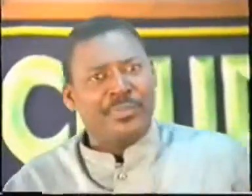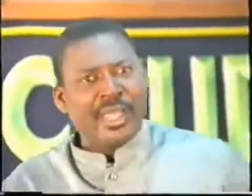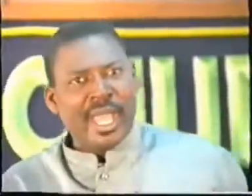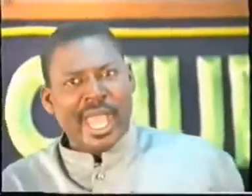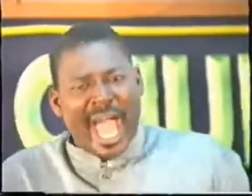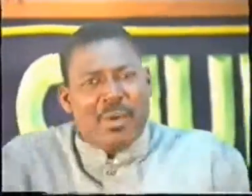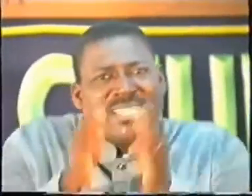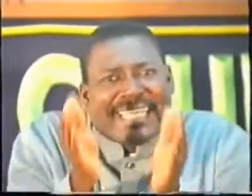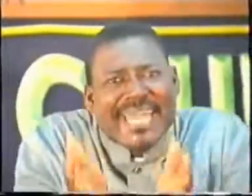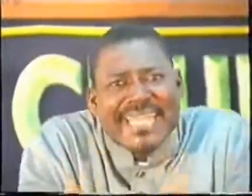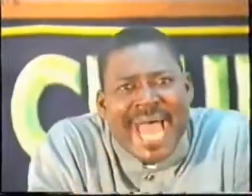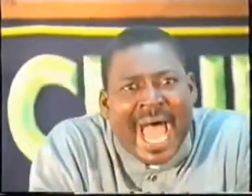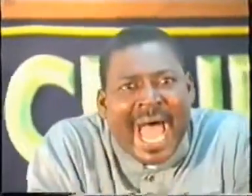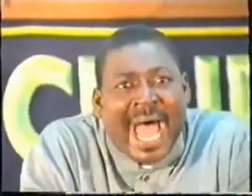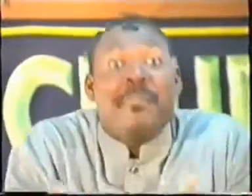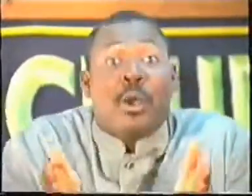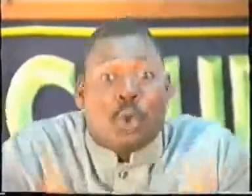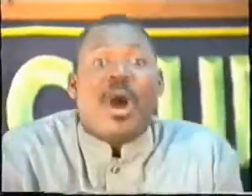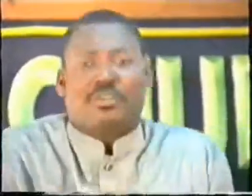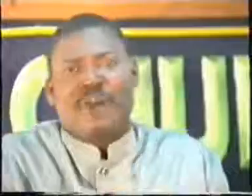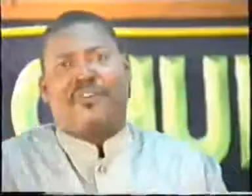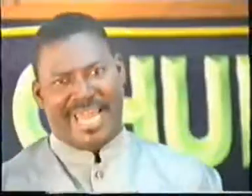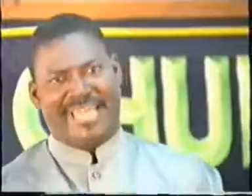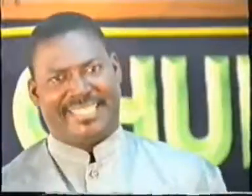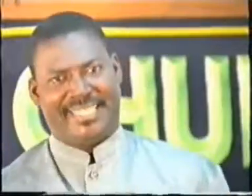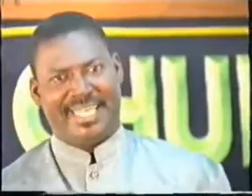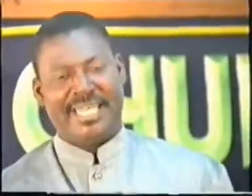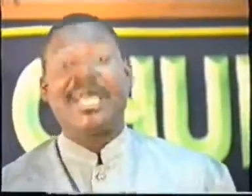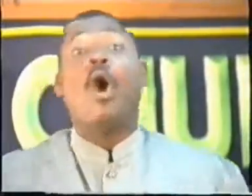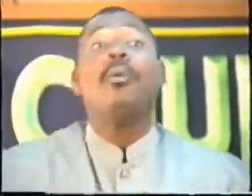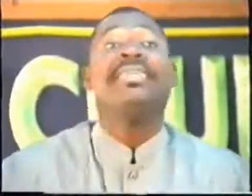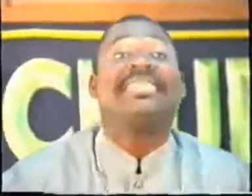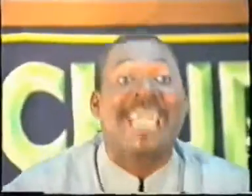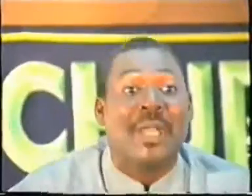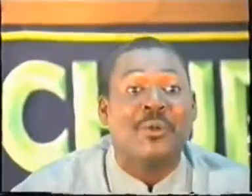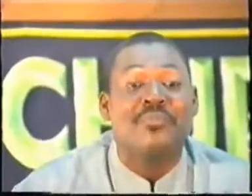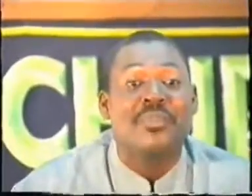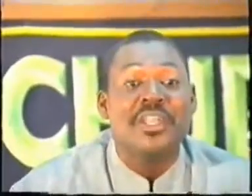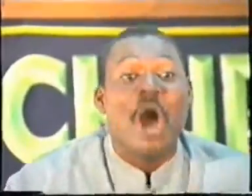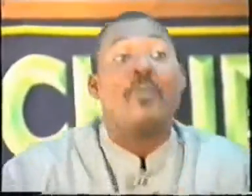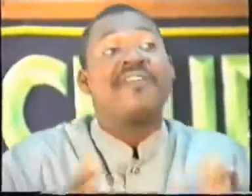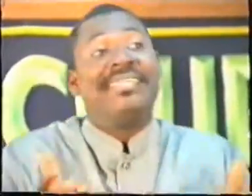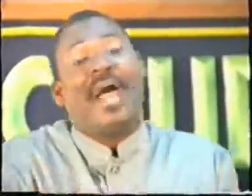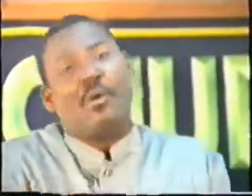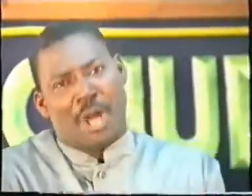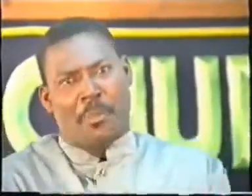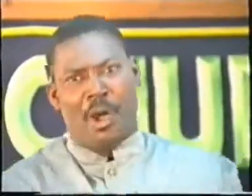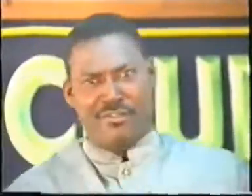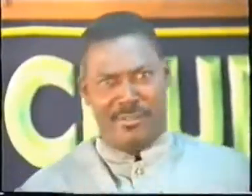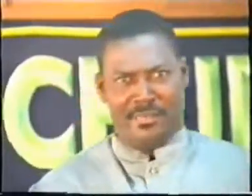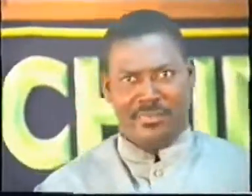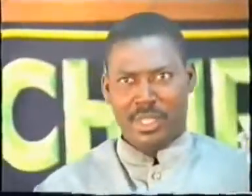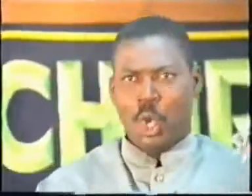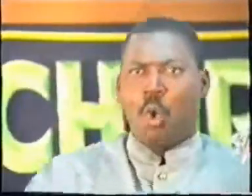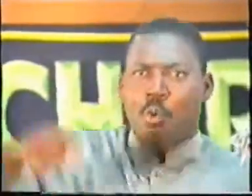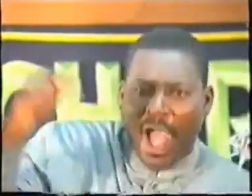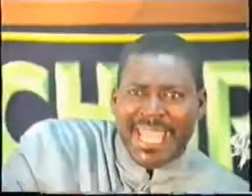no ɛna wɔde sika no nyinaa ɛbɛgu asomafoɔ no nan ase sɛ ɔmo nye sika no na ɔmomfa nyɛ onyankopɔn